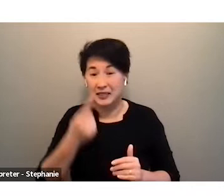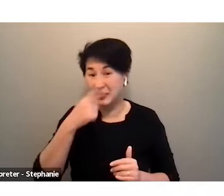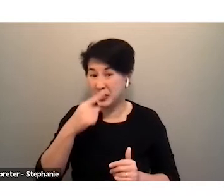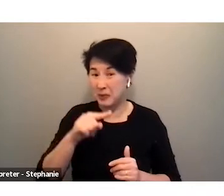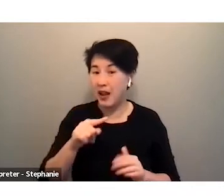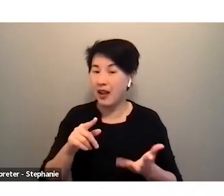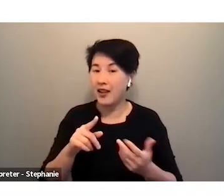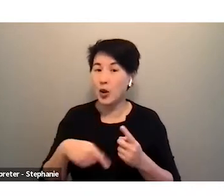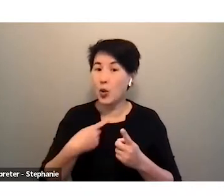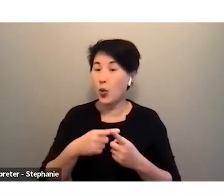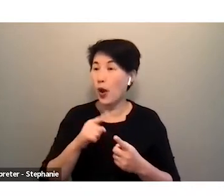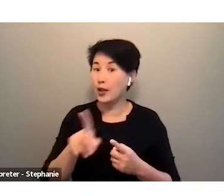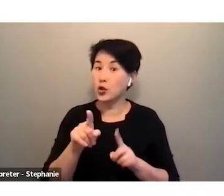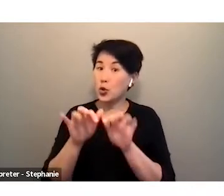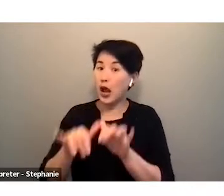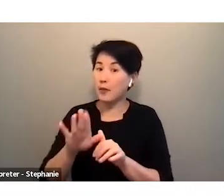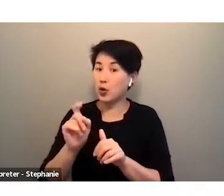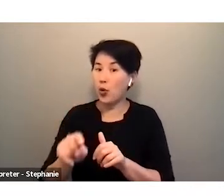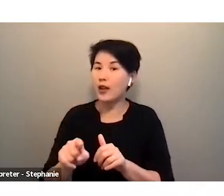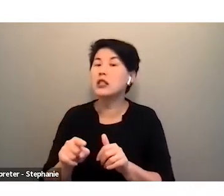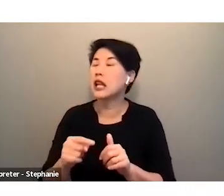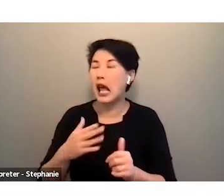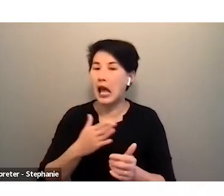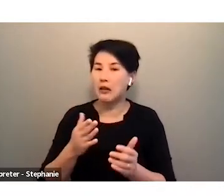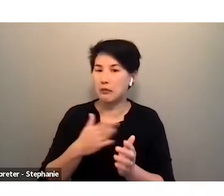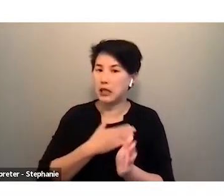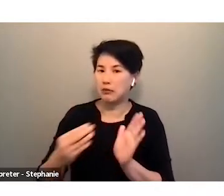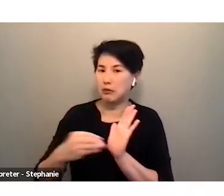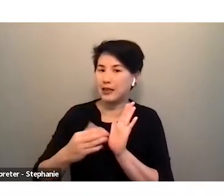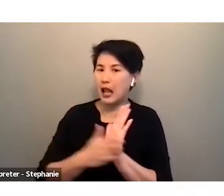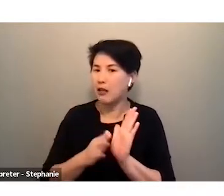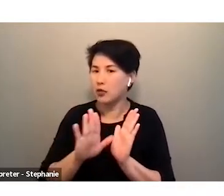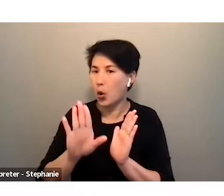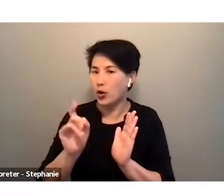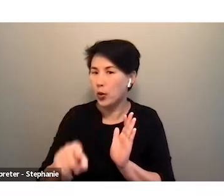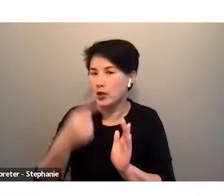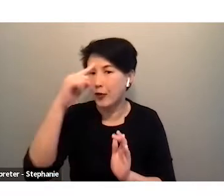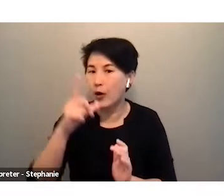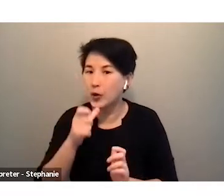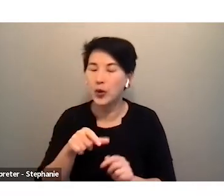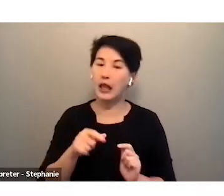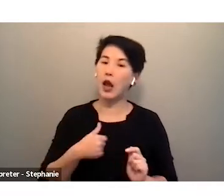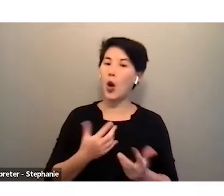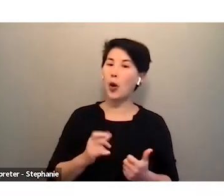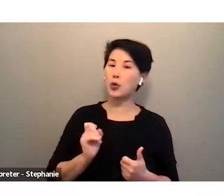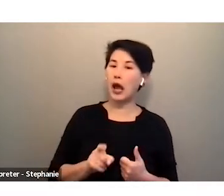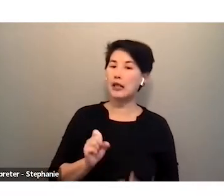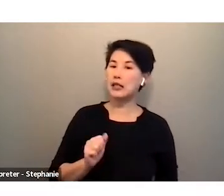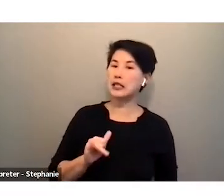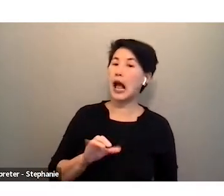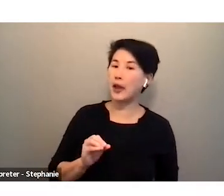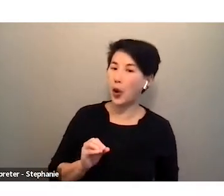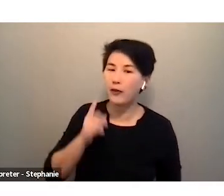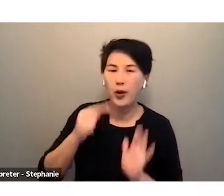you're sending in your questions, kind of specify who it's going for. So, question for Sayo, and send it in